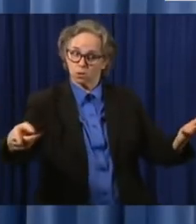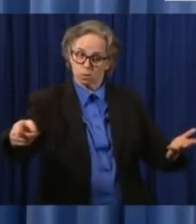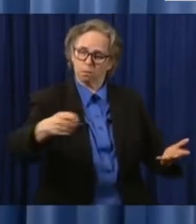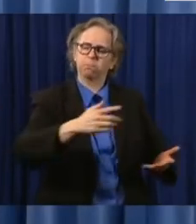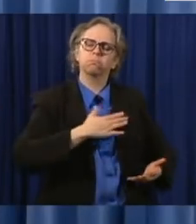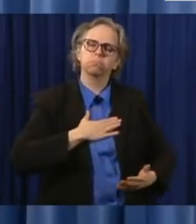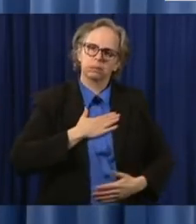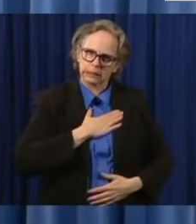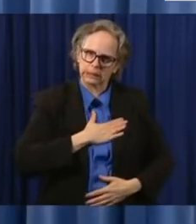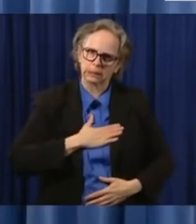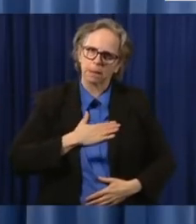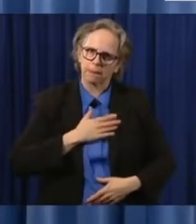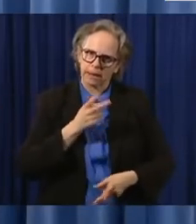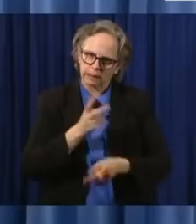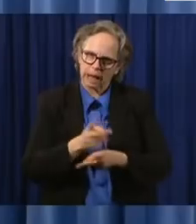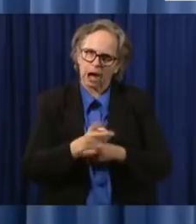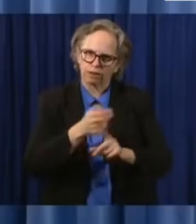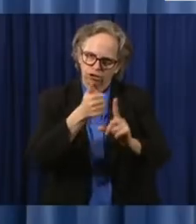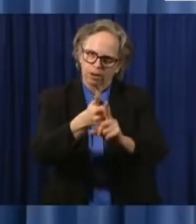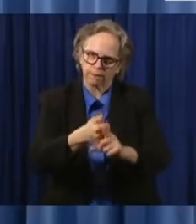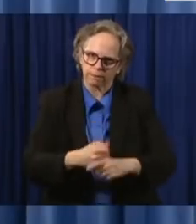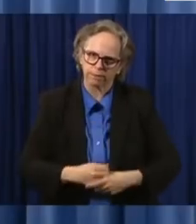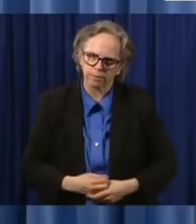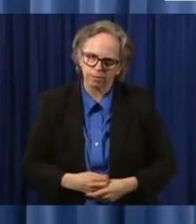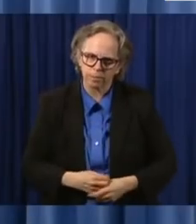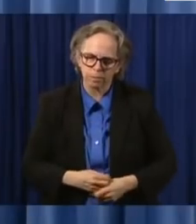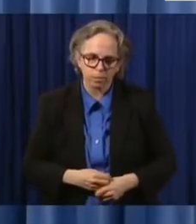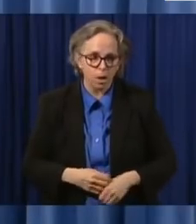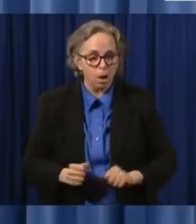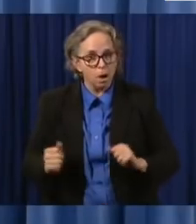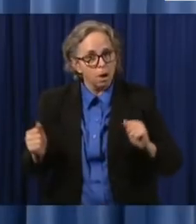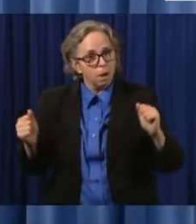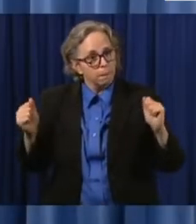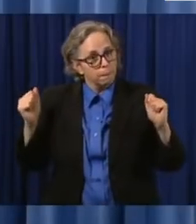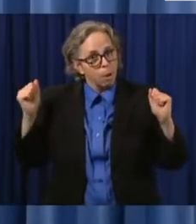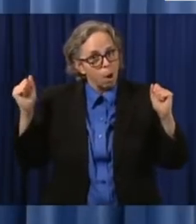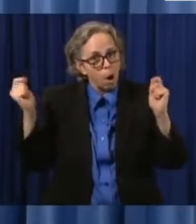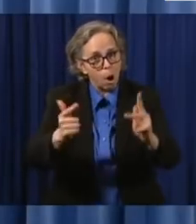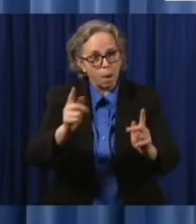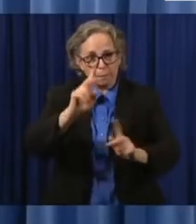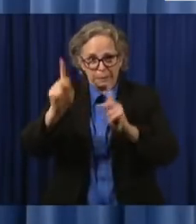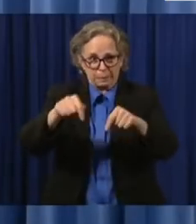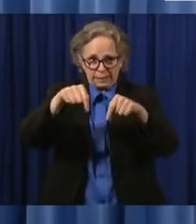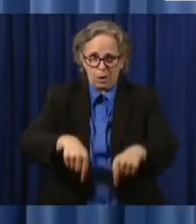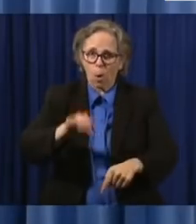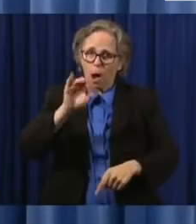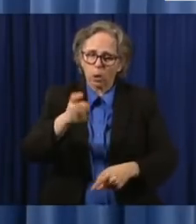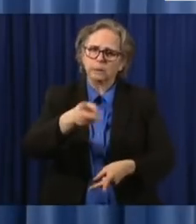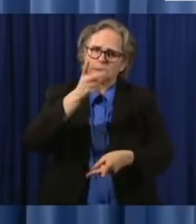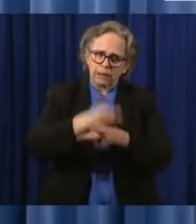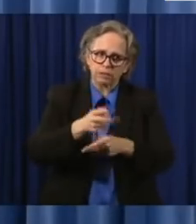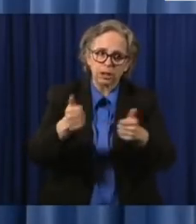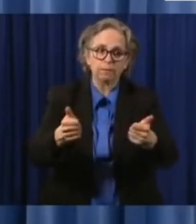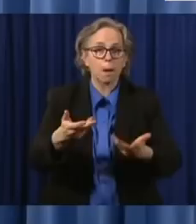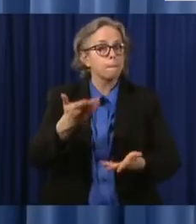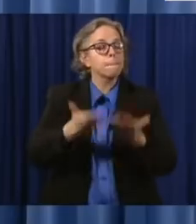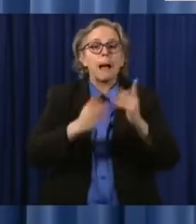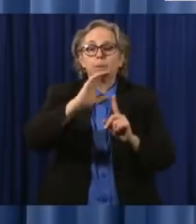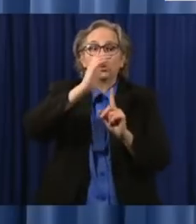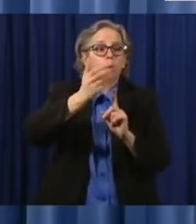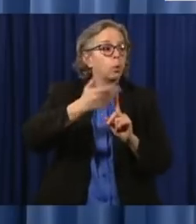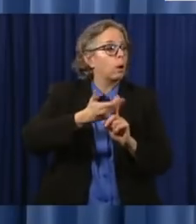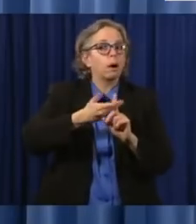any Ohioan should take protective action because they could unknowingly pass this virus on to one of their